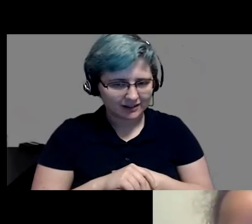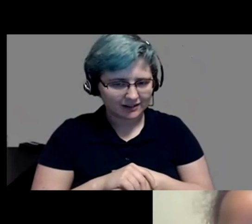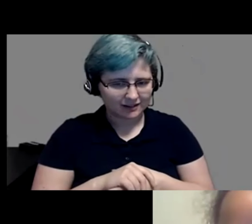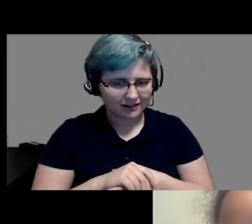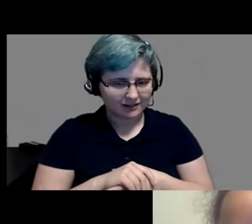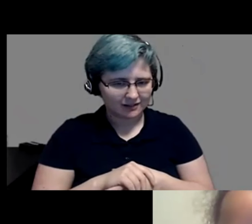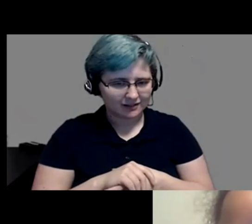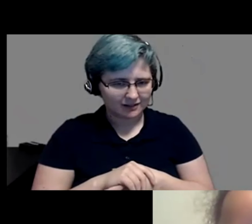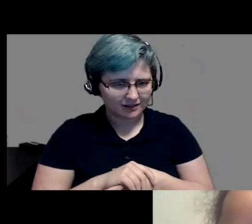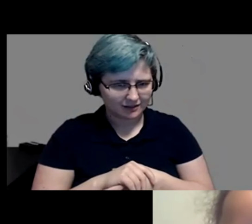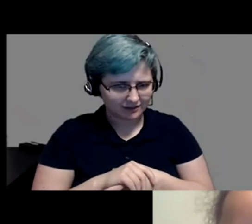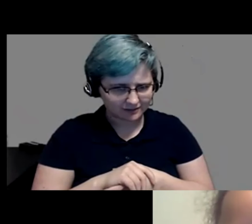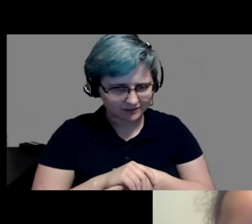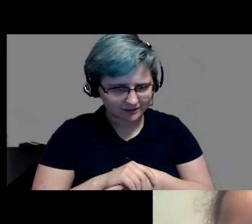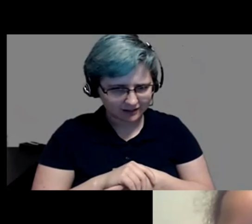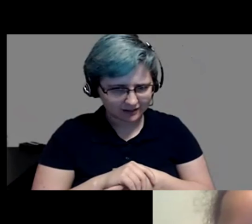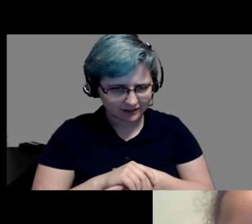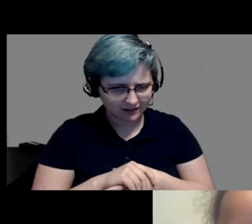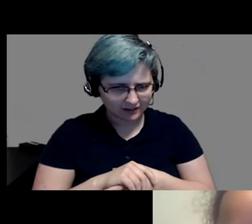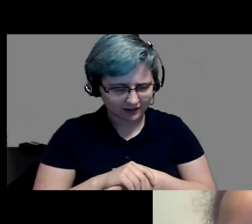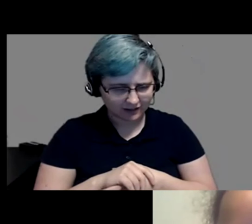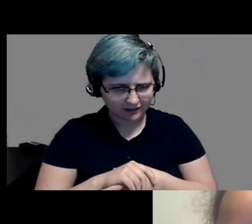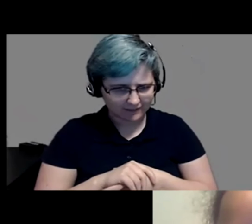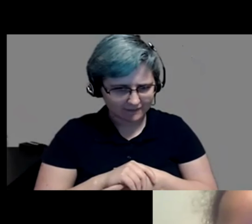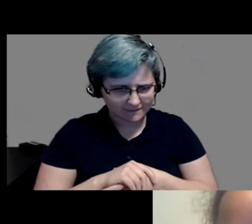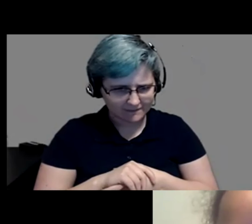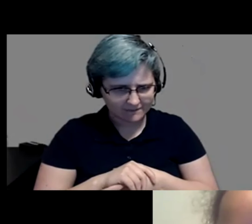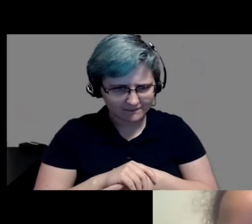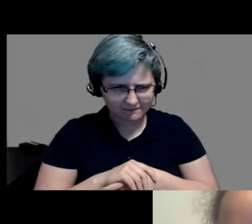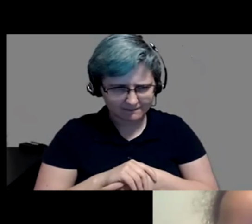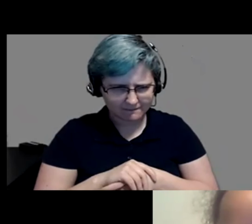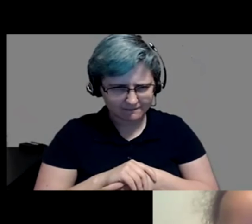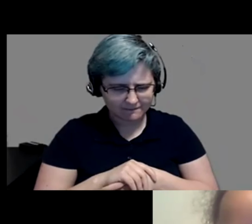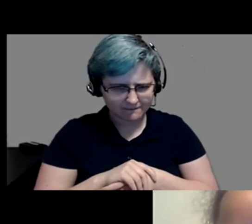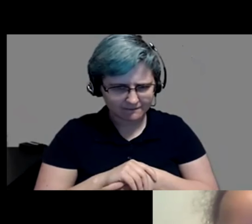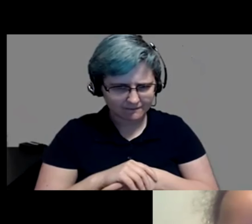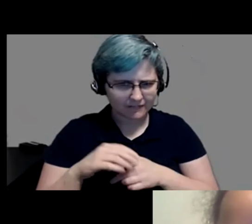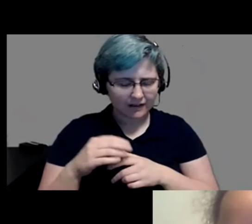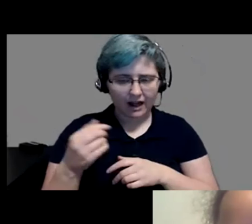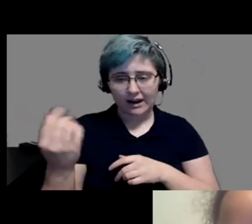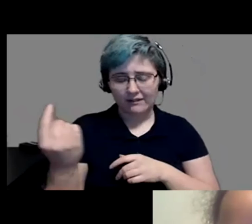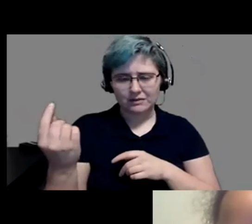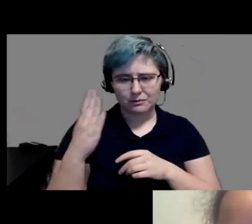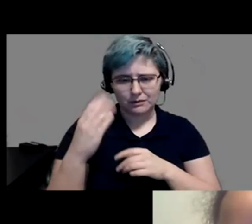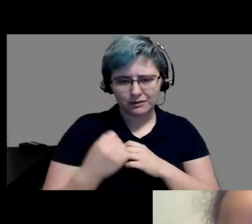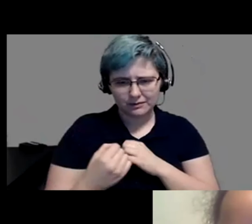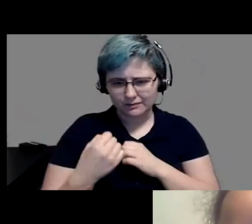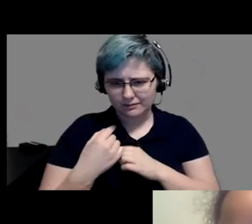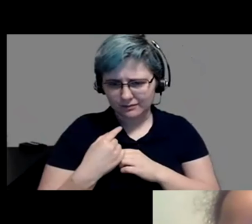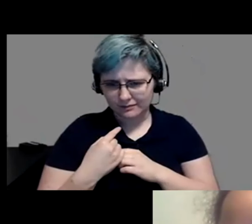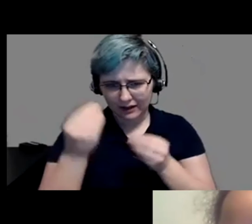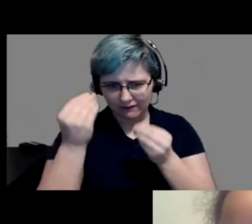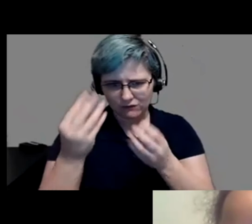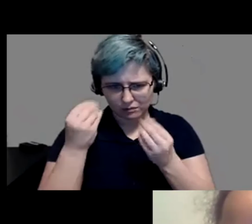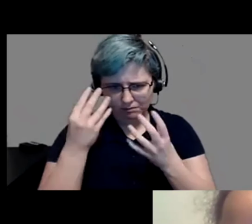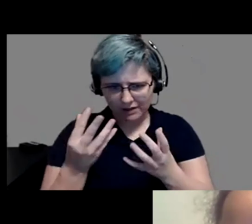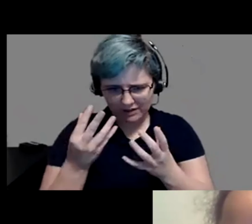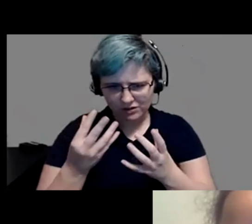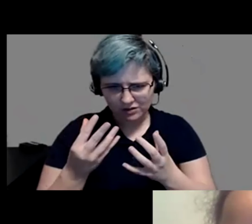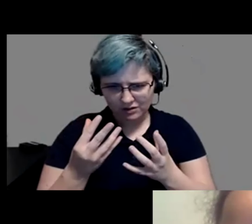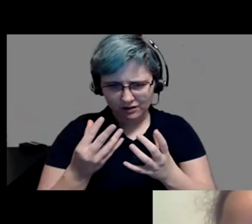email someone and they will send me information